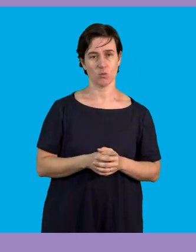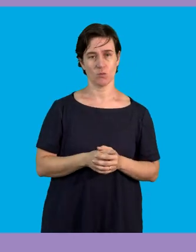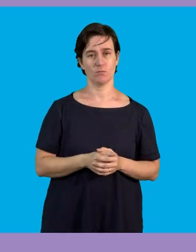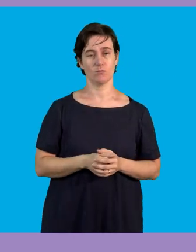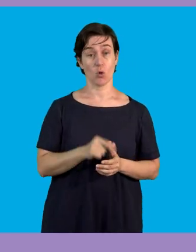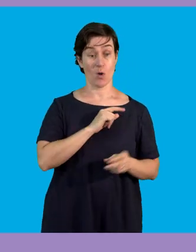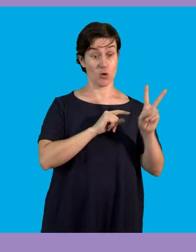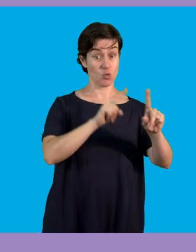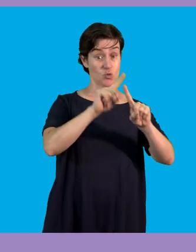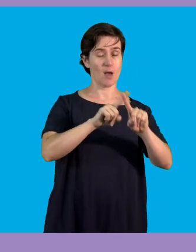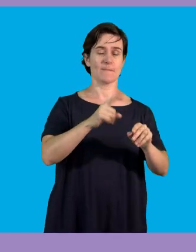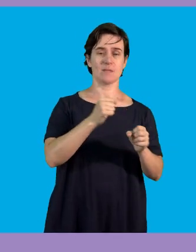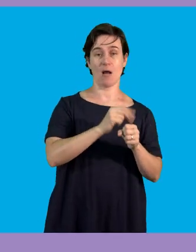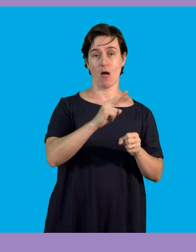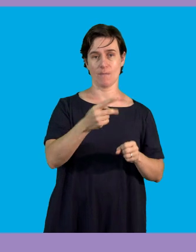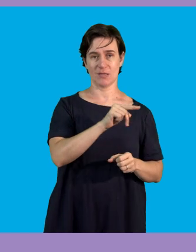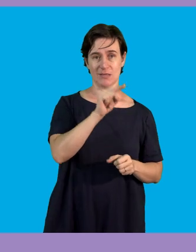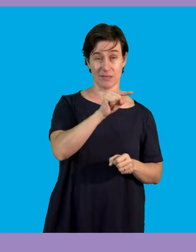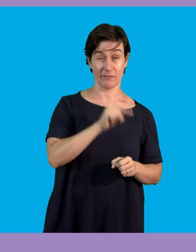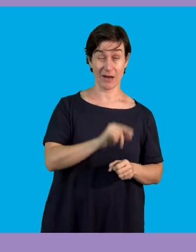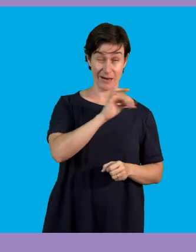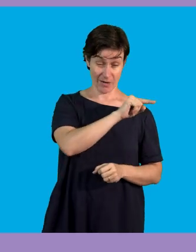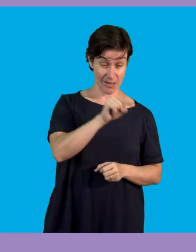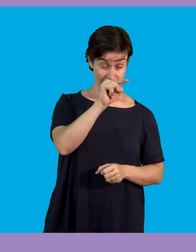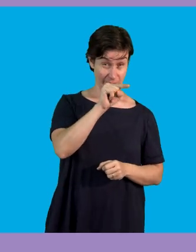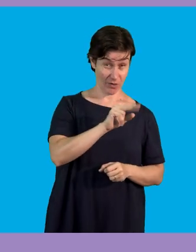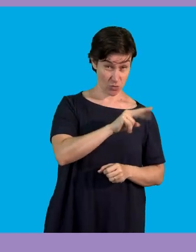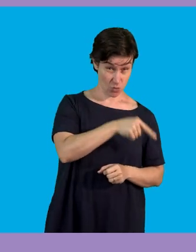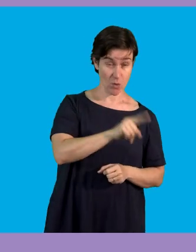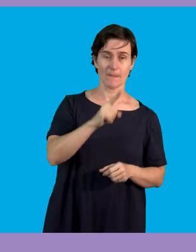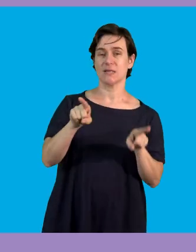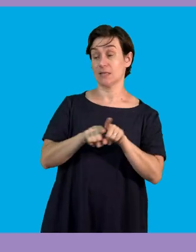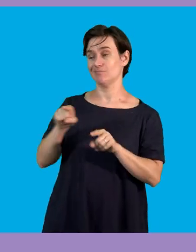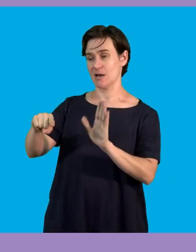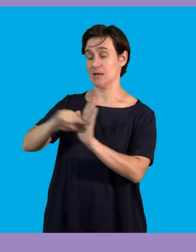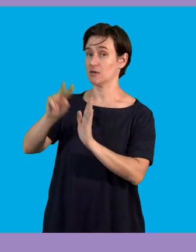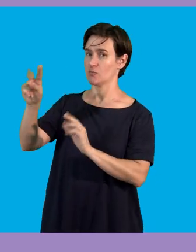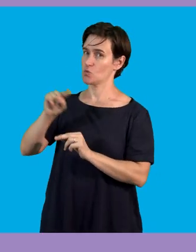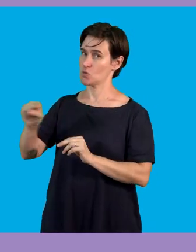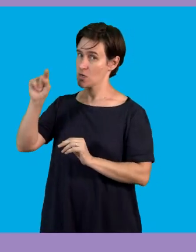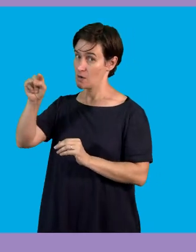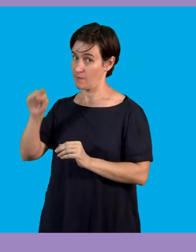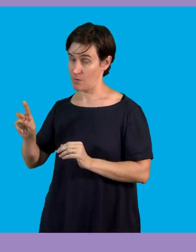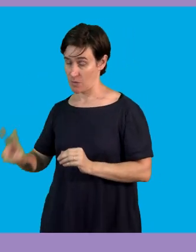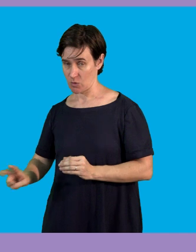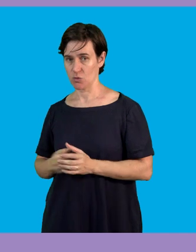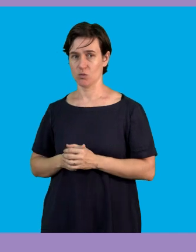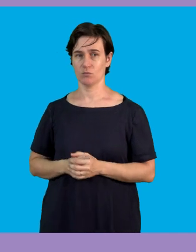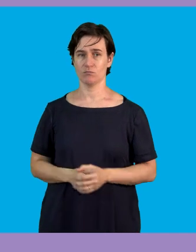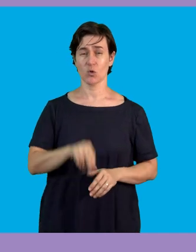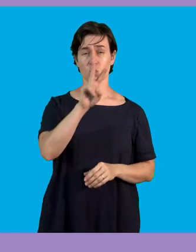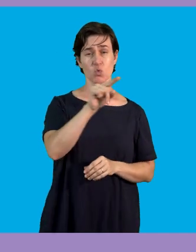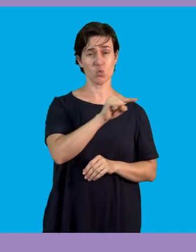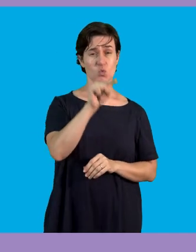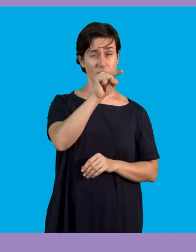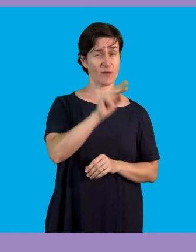the what we do on the left, we also do on the right. We'll also divide the right by 2. And then 2 divided by 2 is